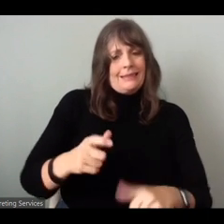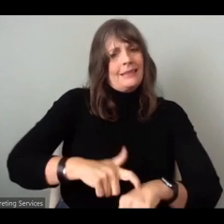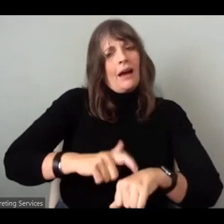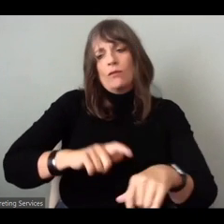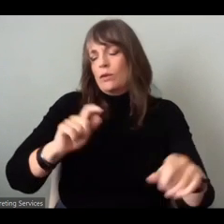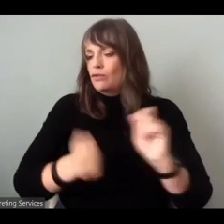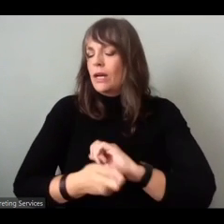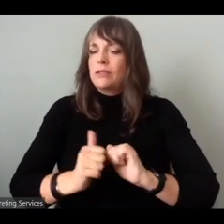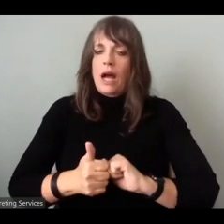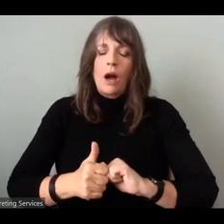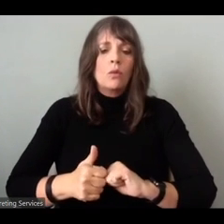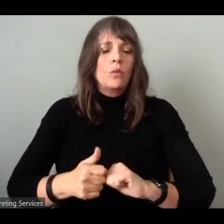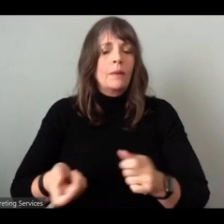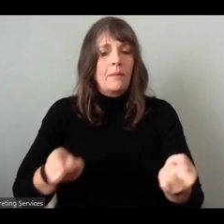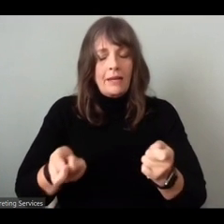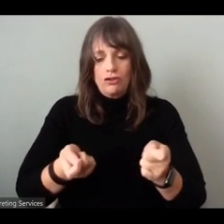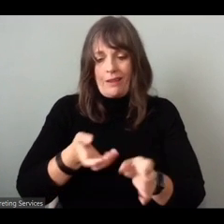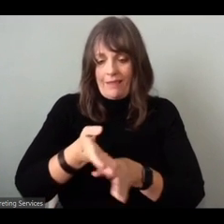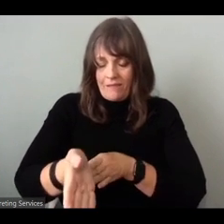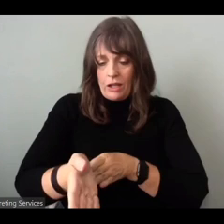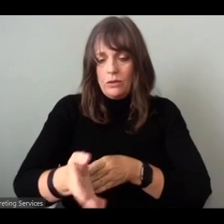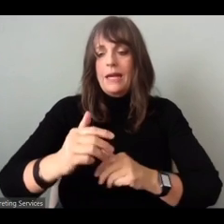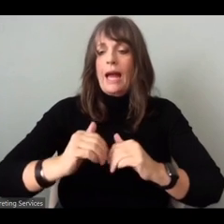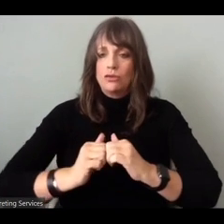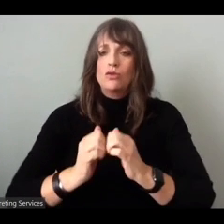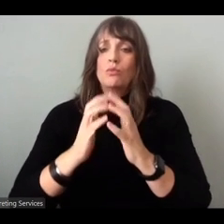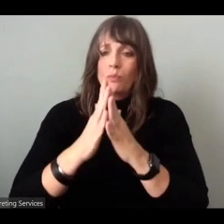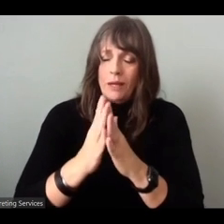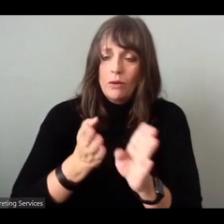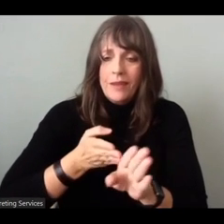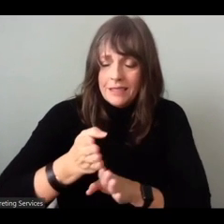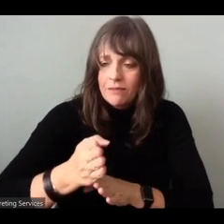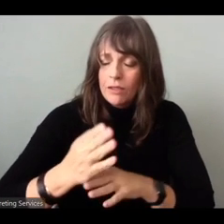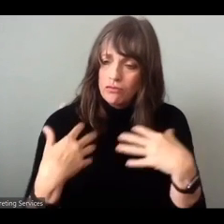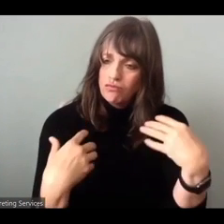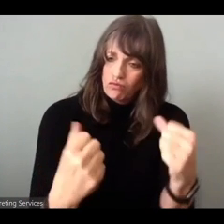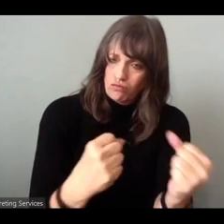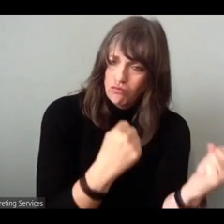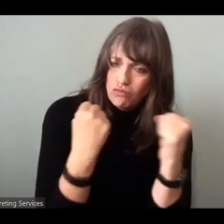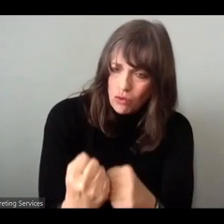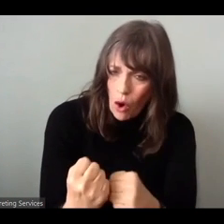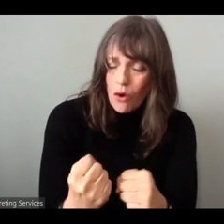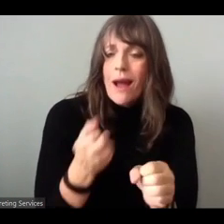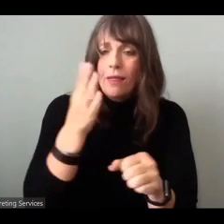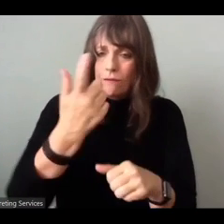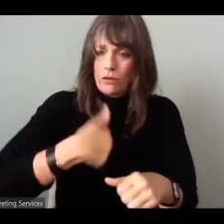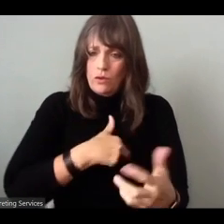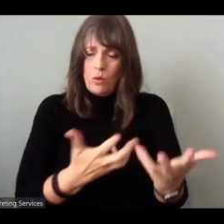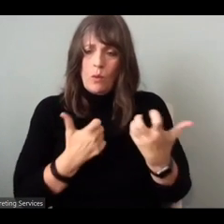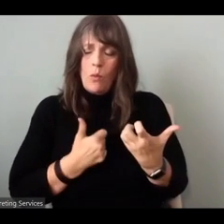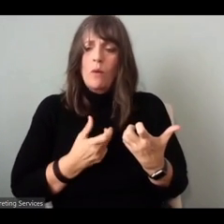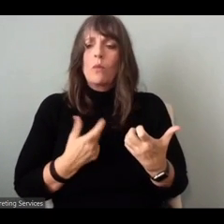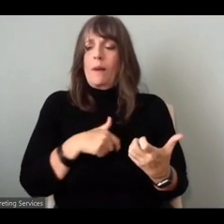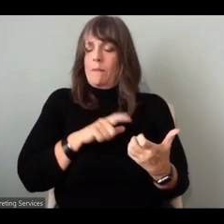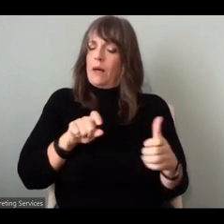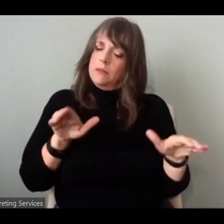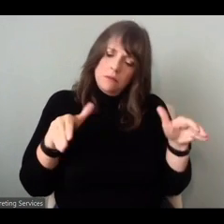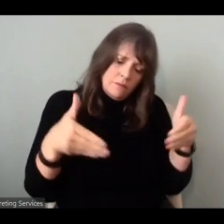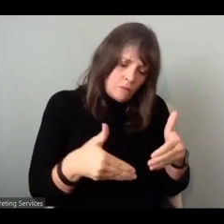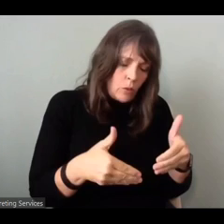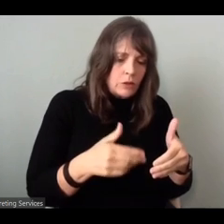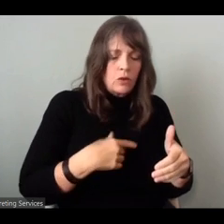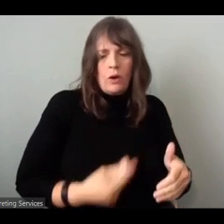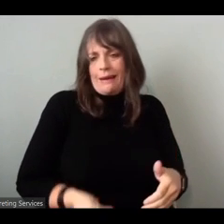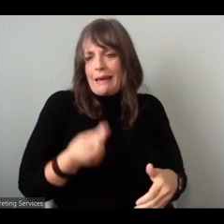build the field and the future that we want. First, we must provide immediately help, and that's the focus of our discussion